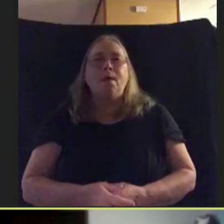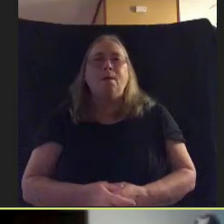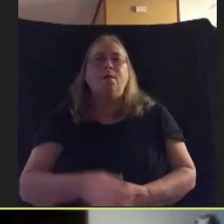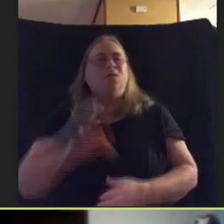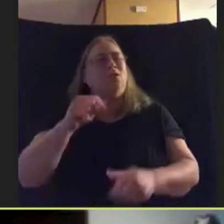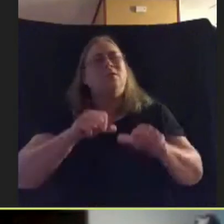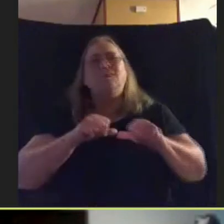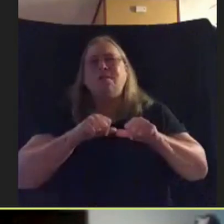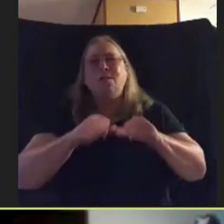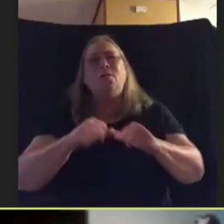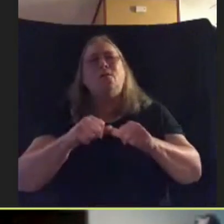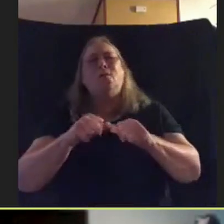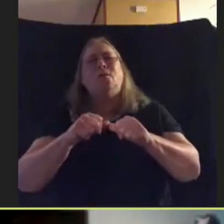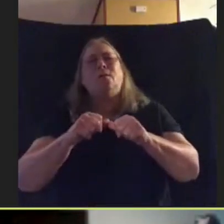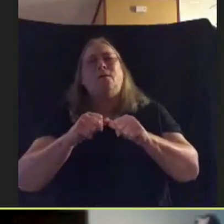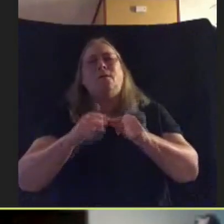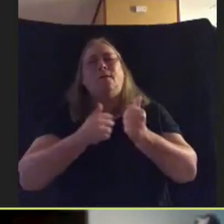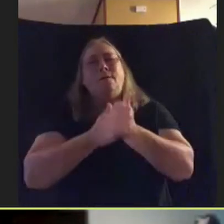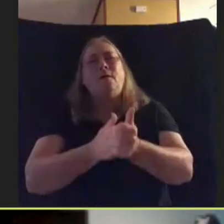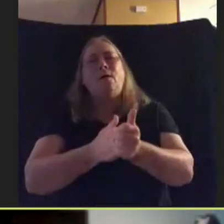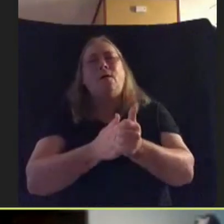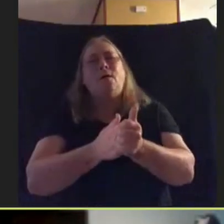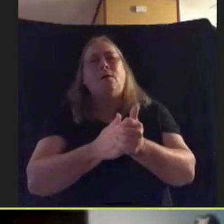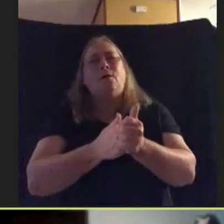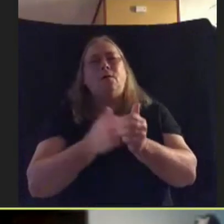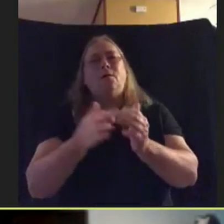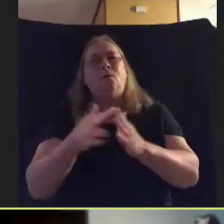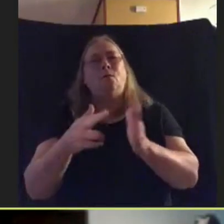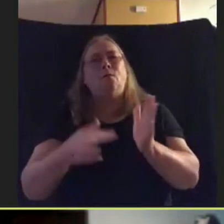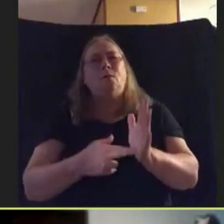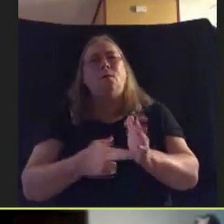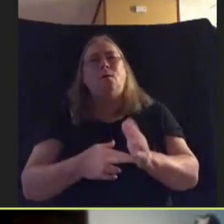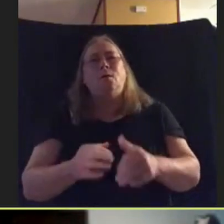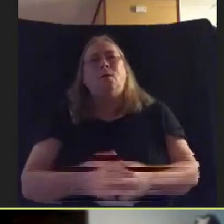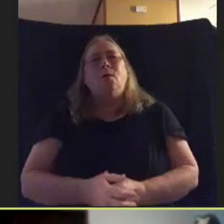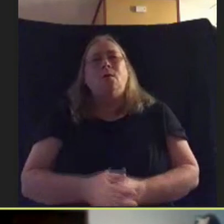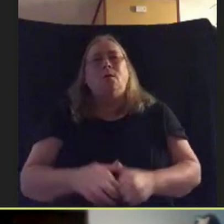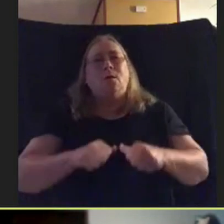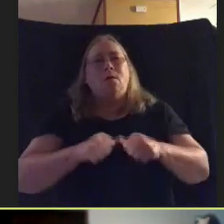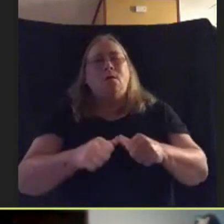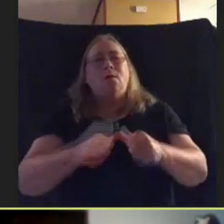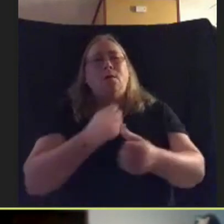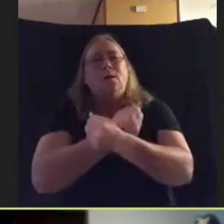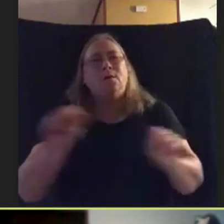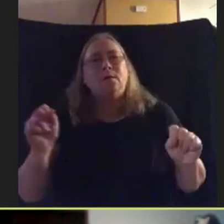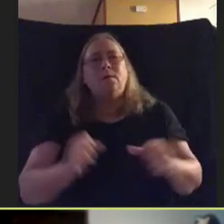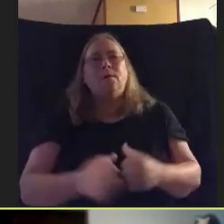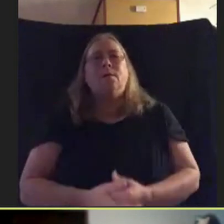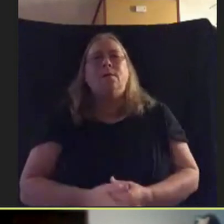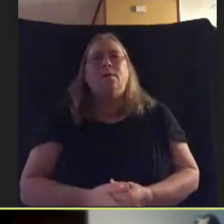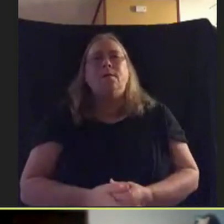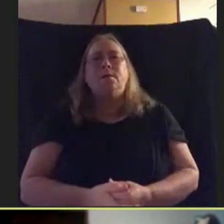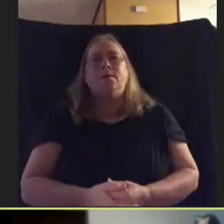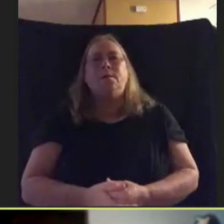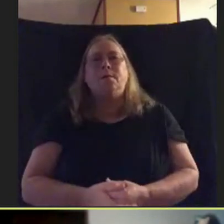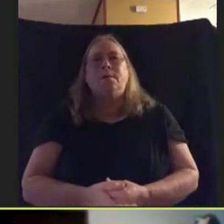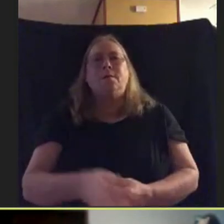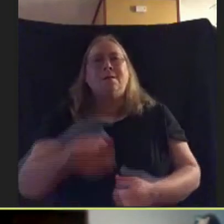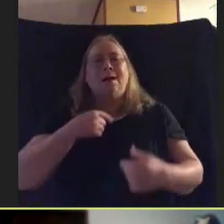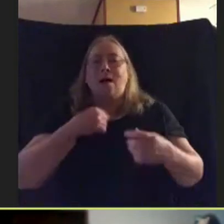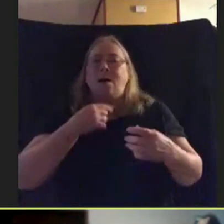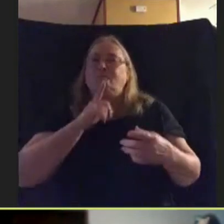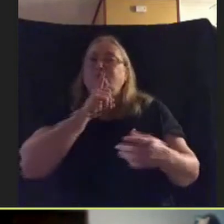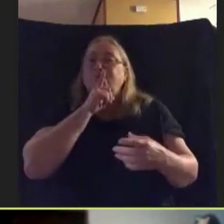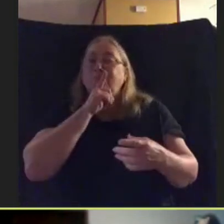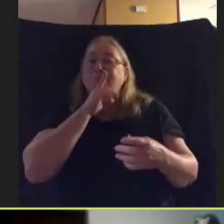not time to throw in the towel, you know, and I'd hate for us to really get this close to